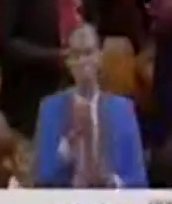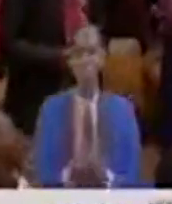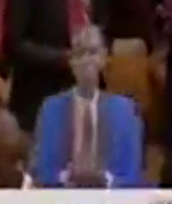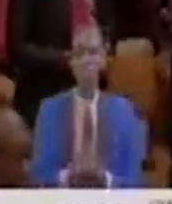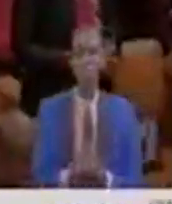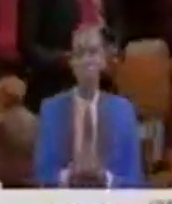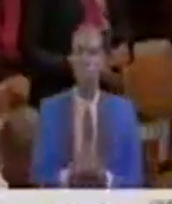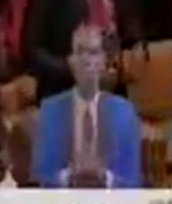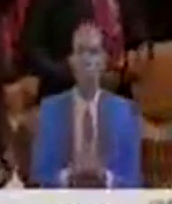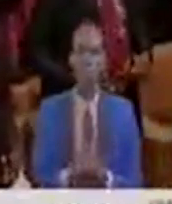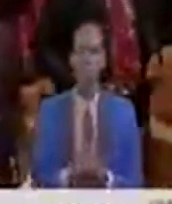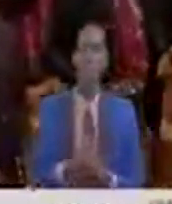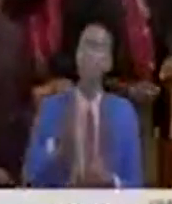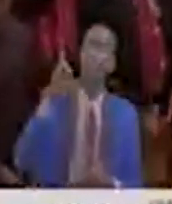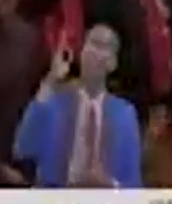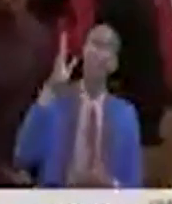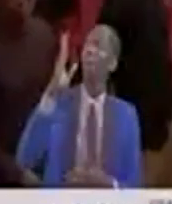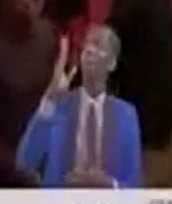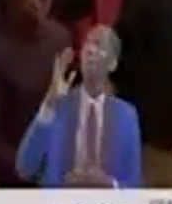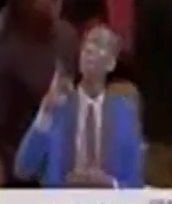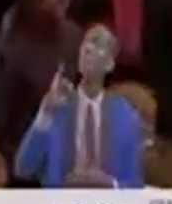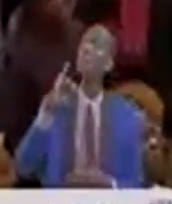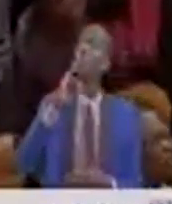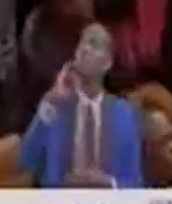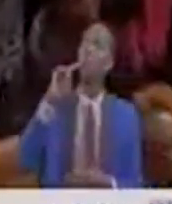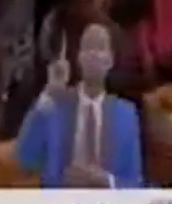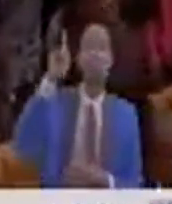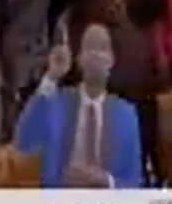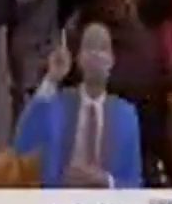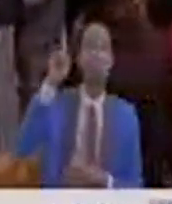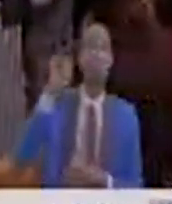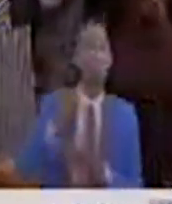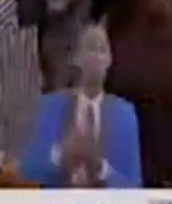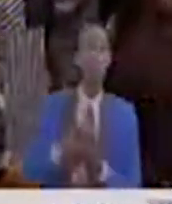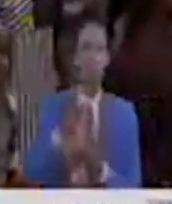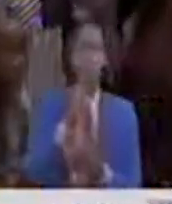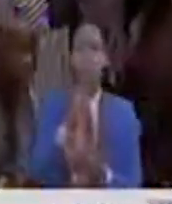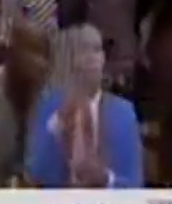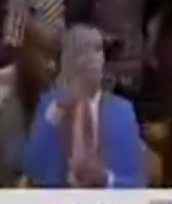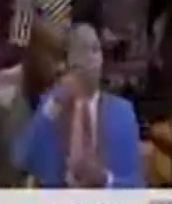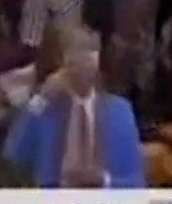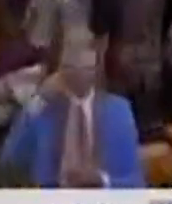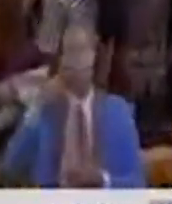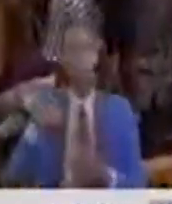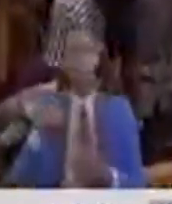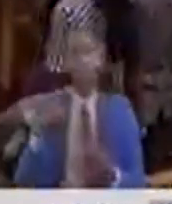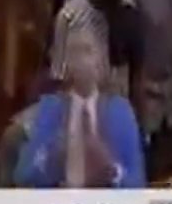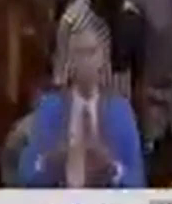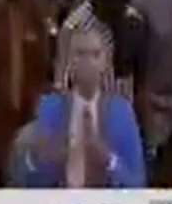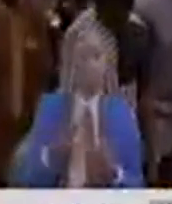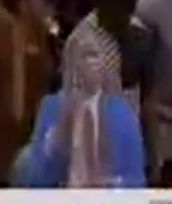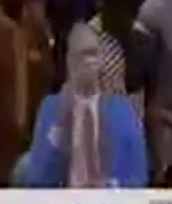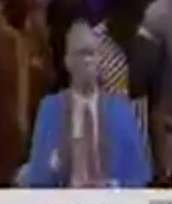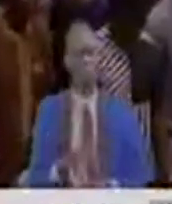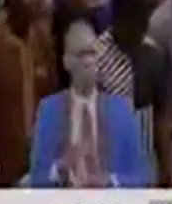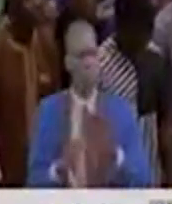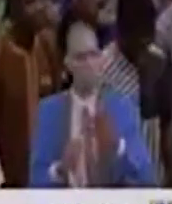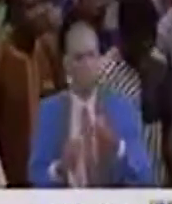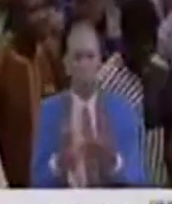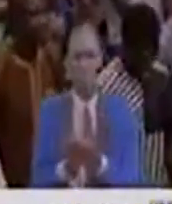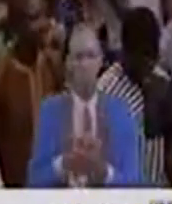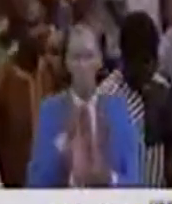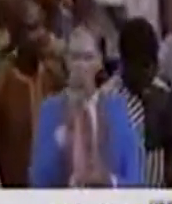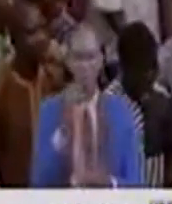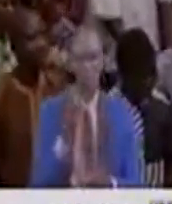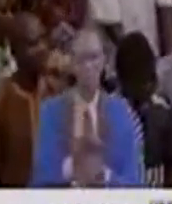God is the one enticing me to do evil. You know that's not right. Take